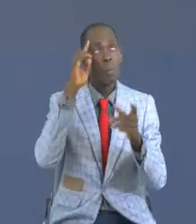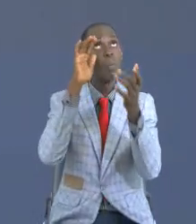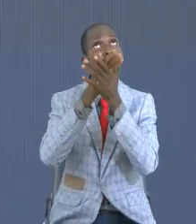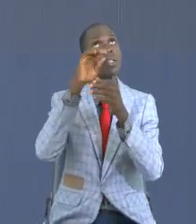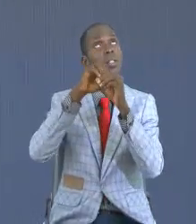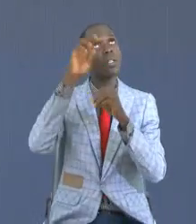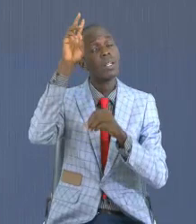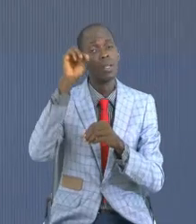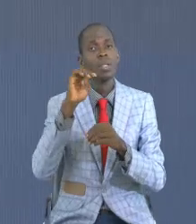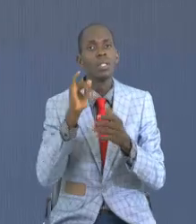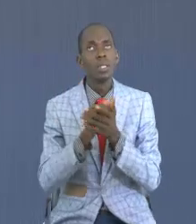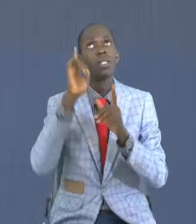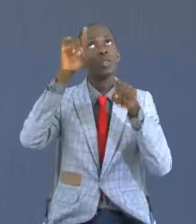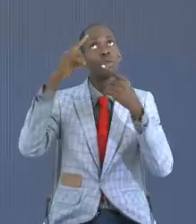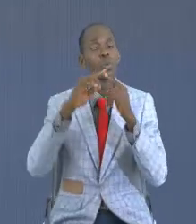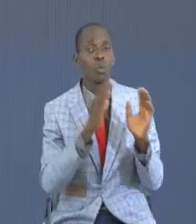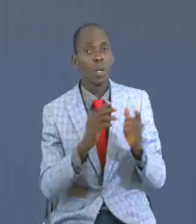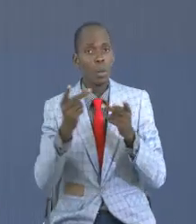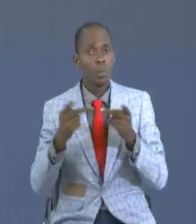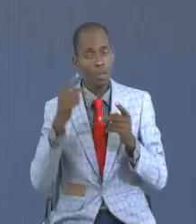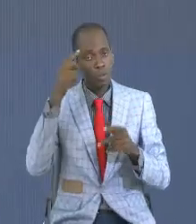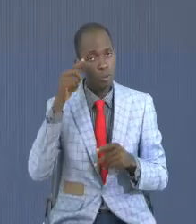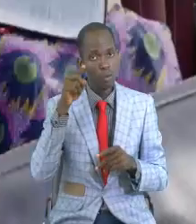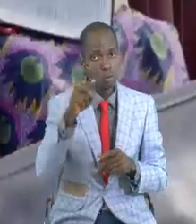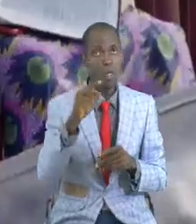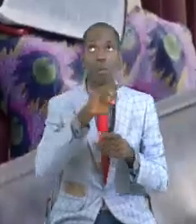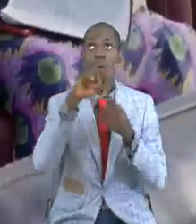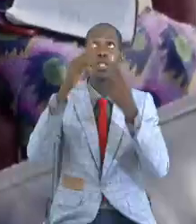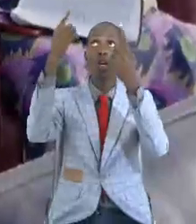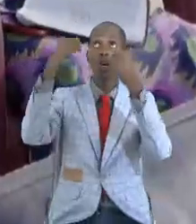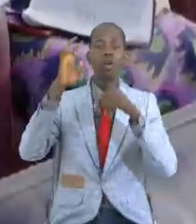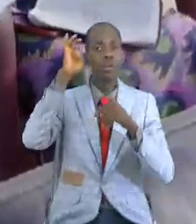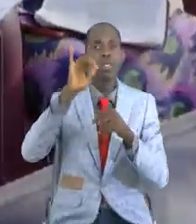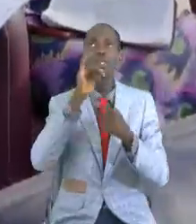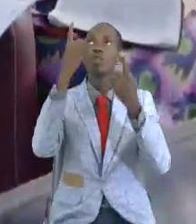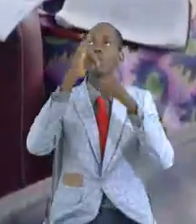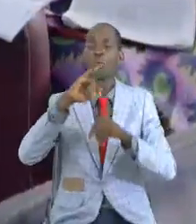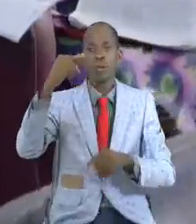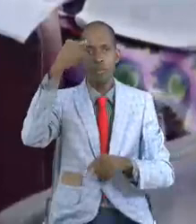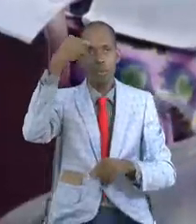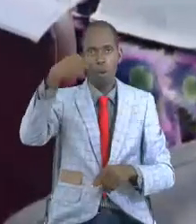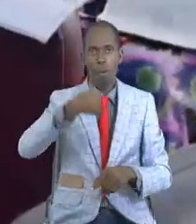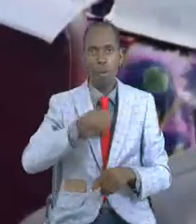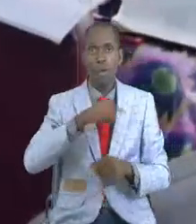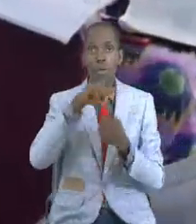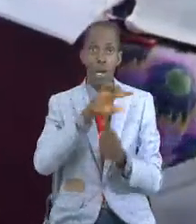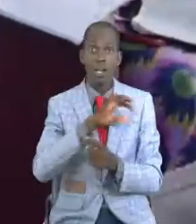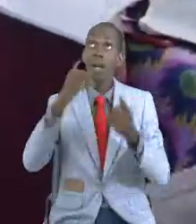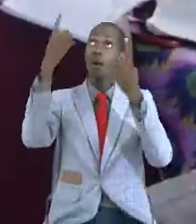for me. And when he comes, he's coming for me. When Christ comes, I said he's coming for